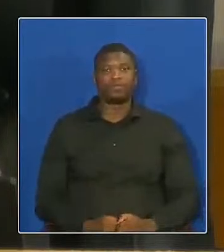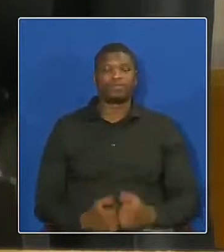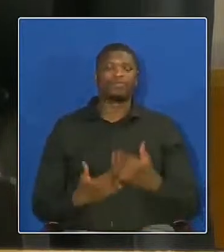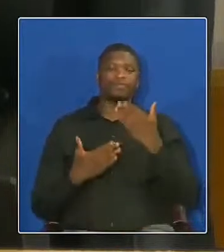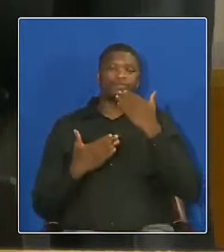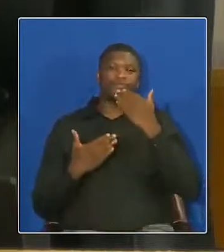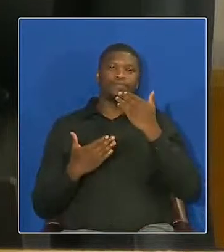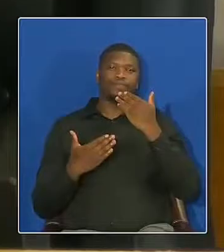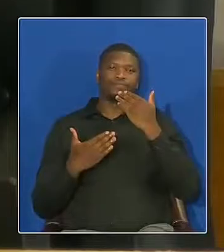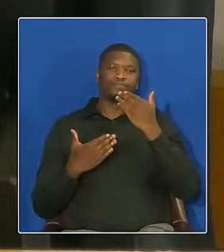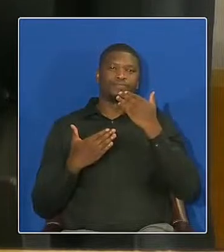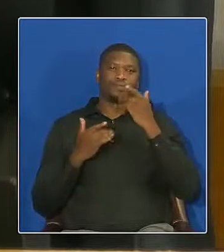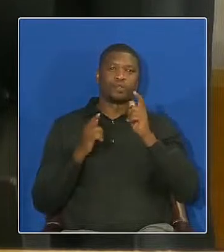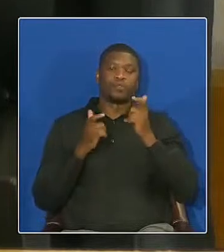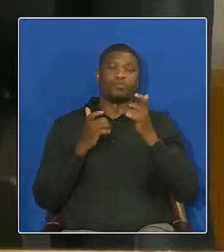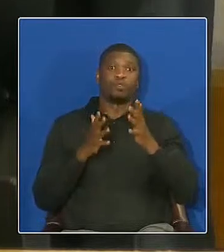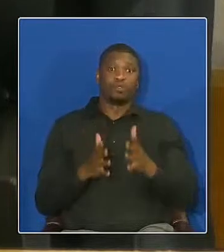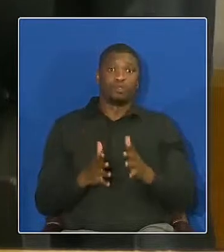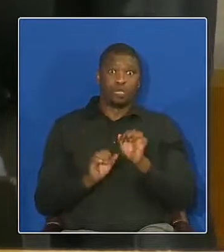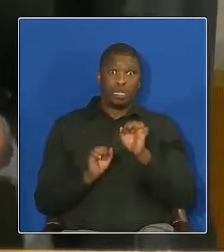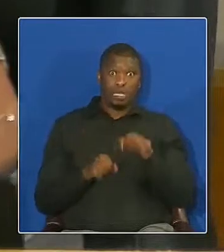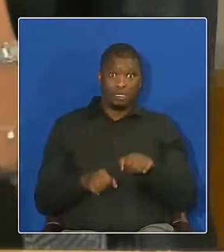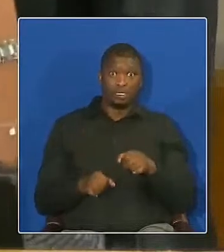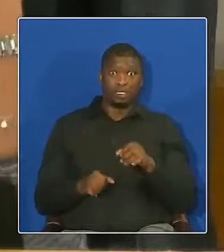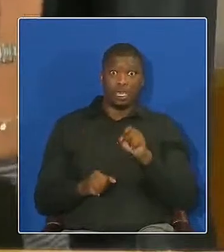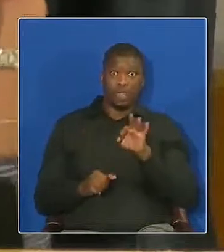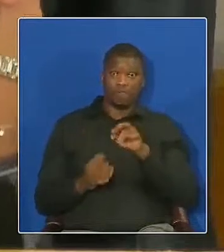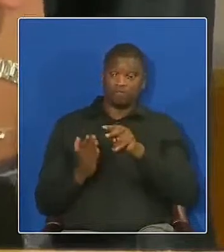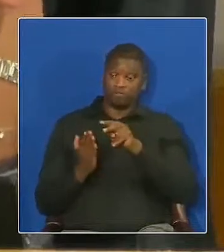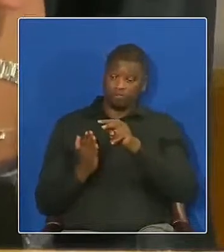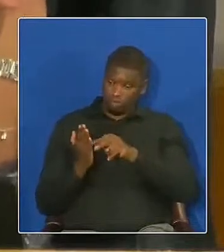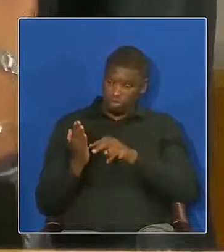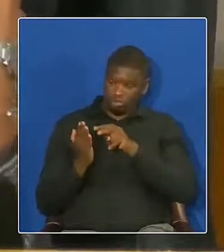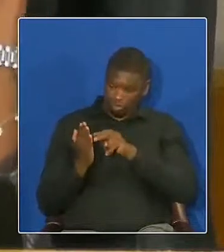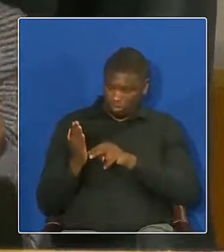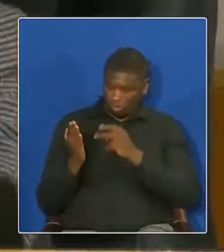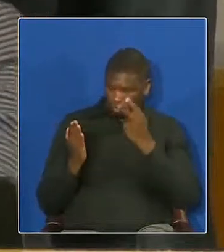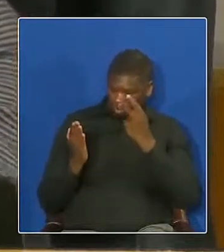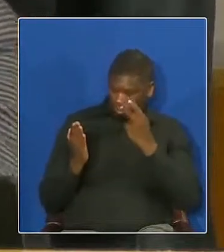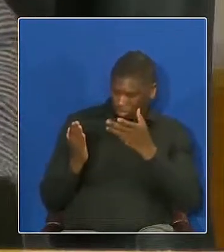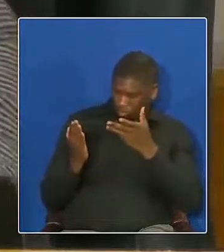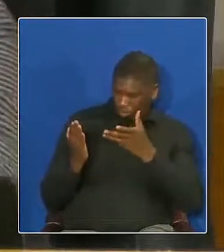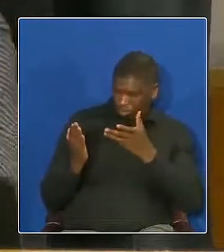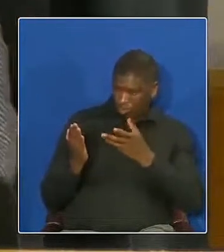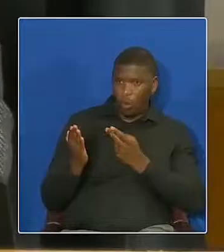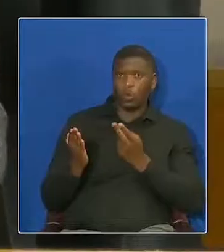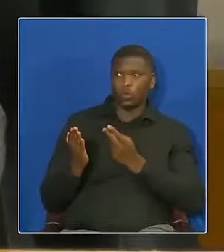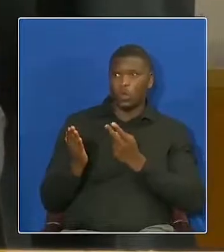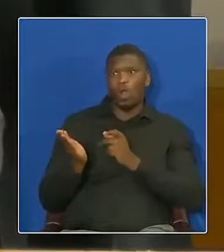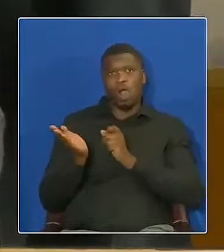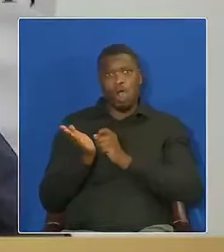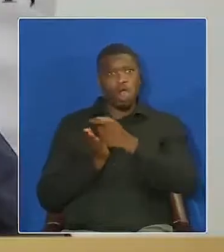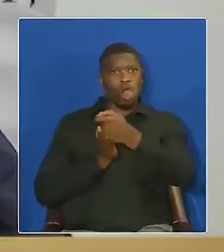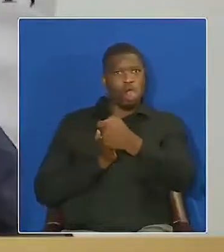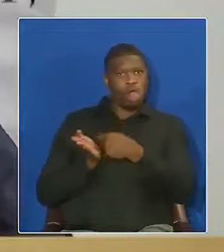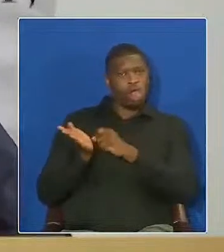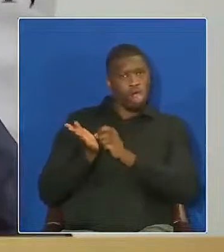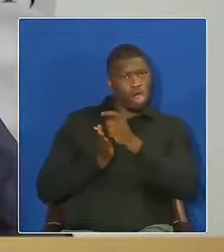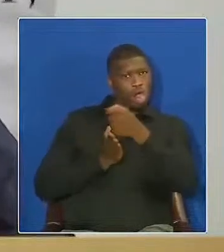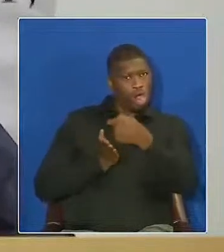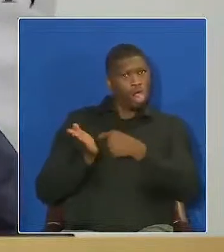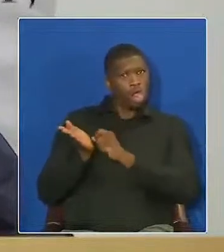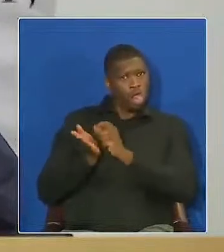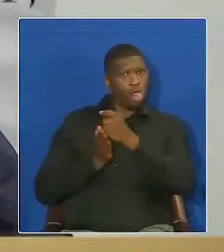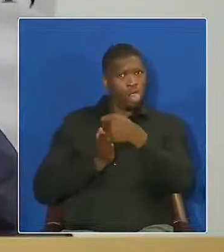you, Commissioner. Indeed, if you read the exchange of the question